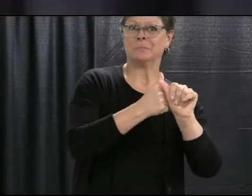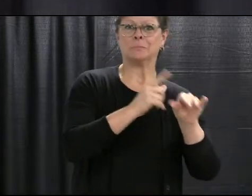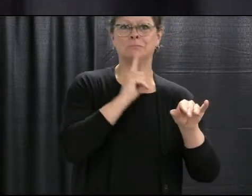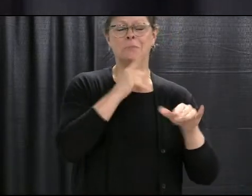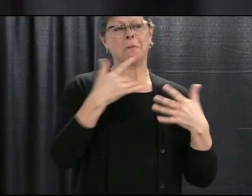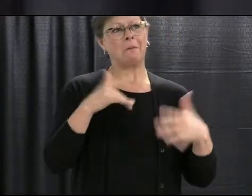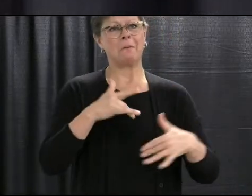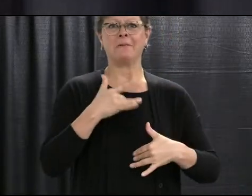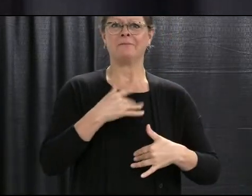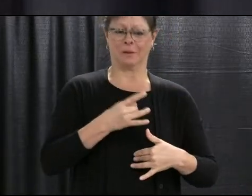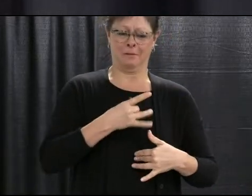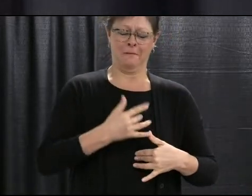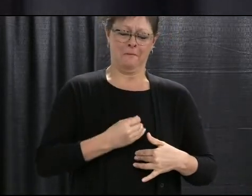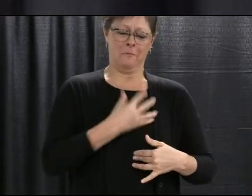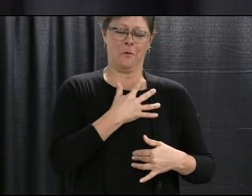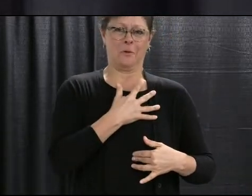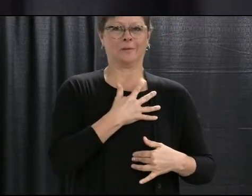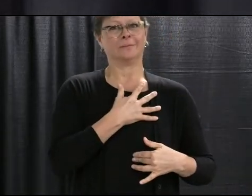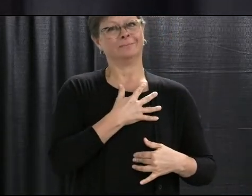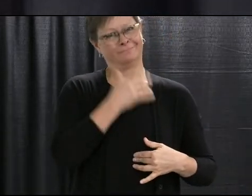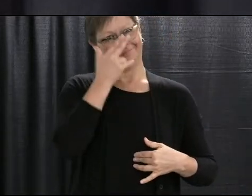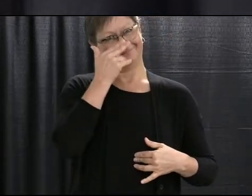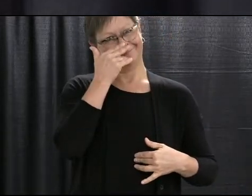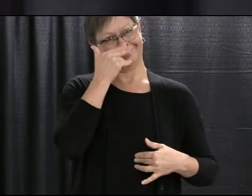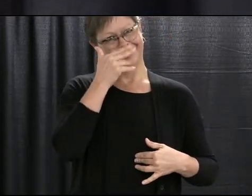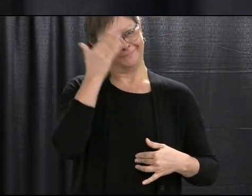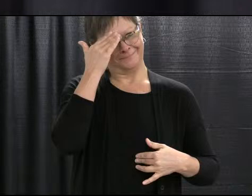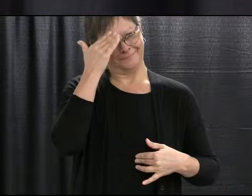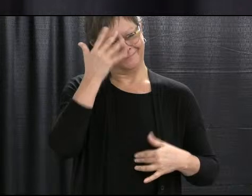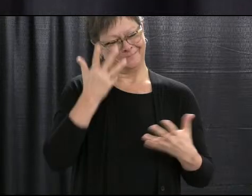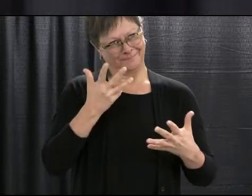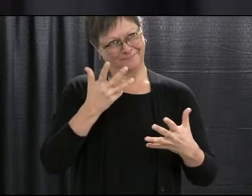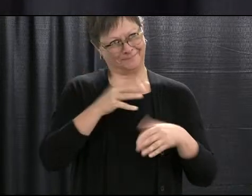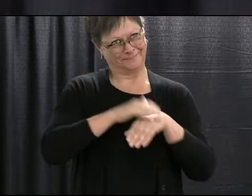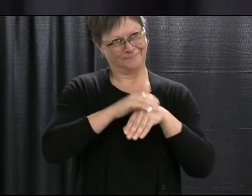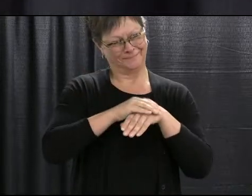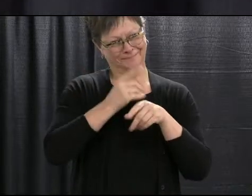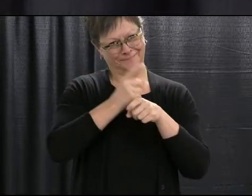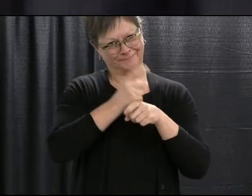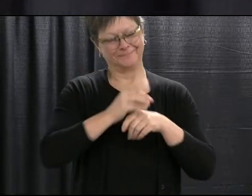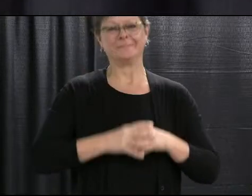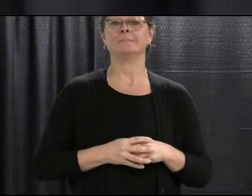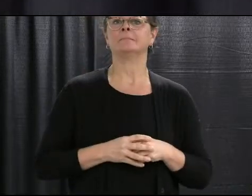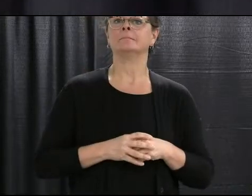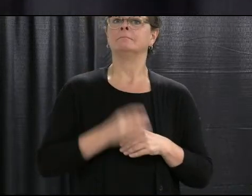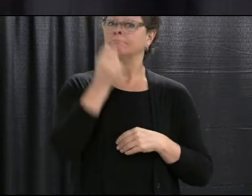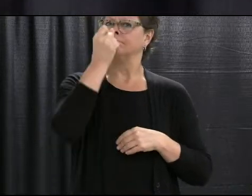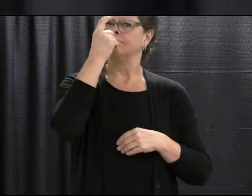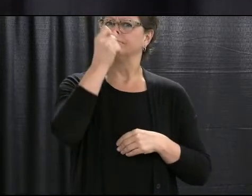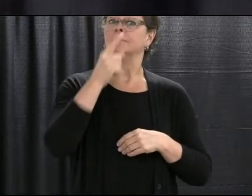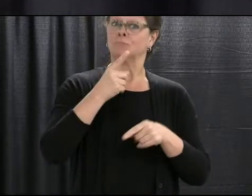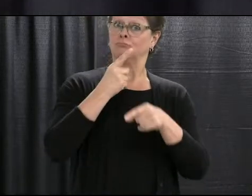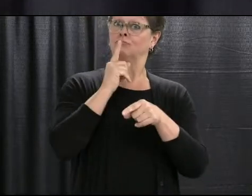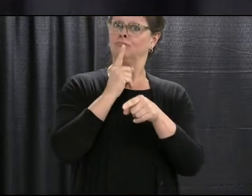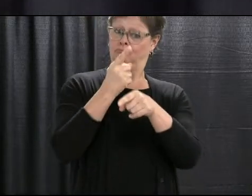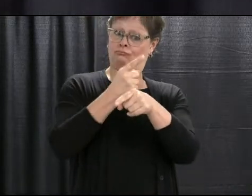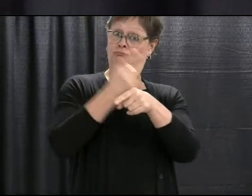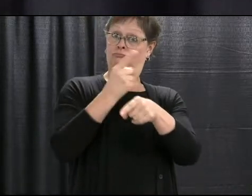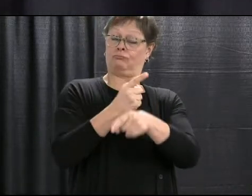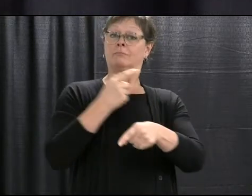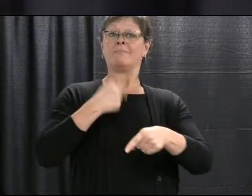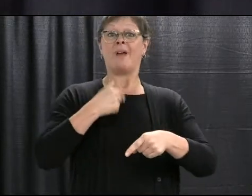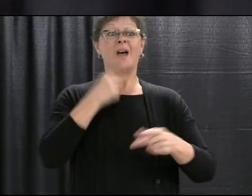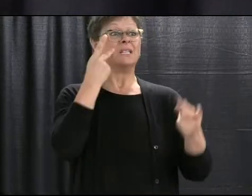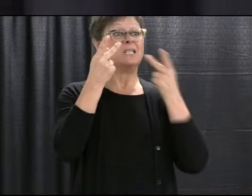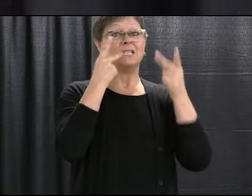heartwarming, pun intended. Like, what the things that they just spoke to you about are true. I'm on the ward every single